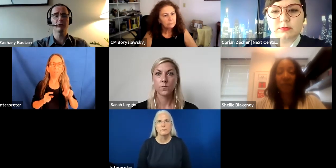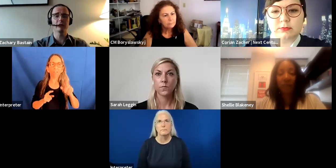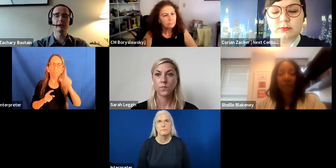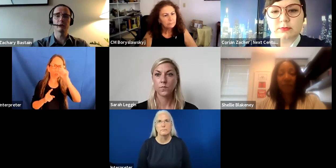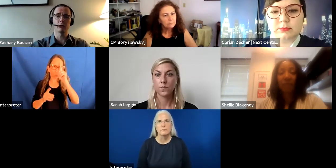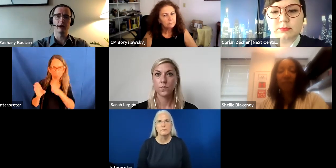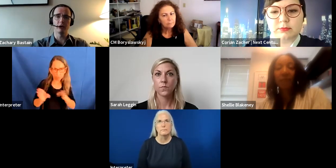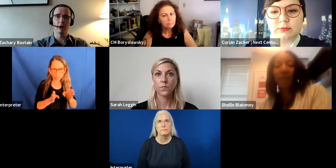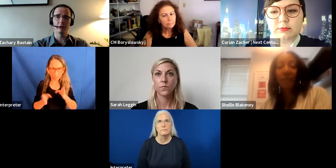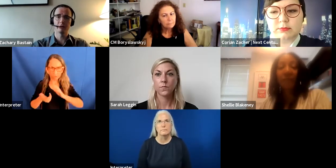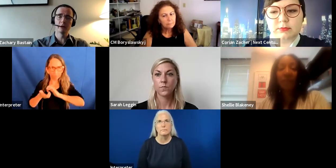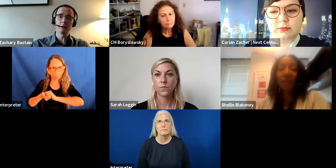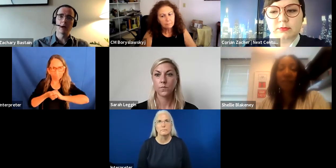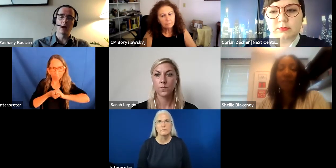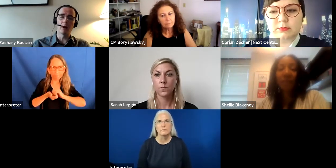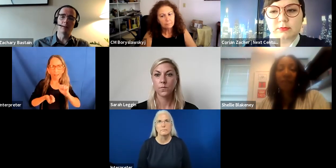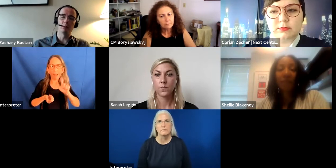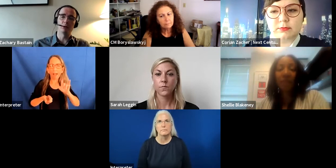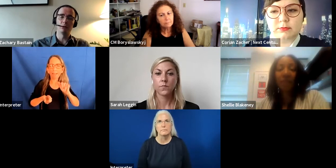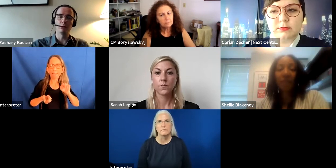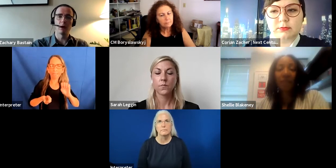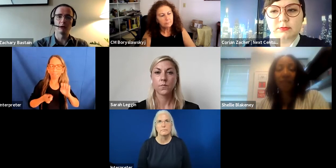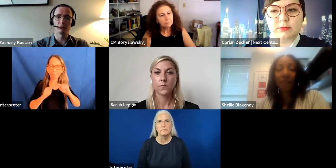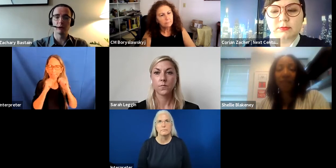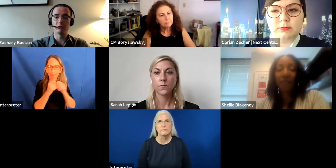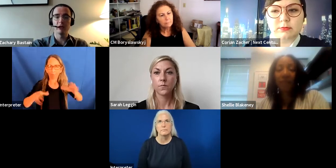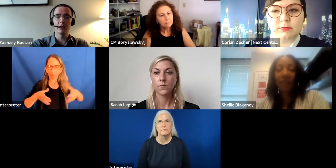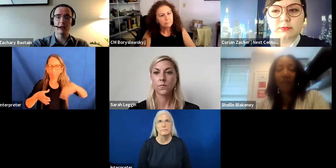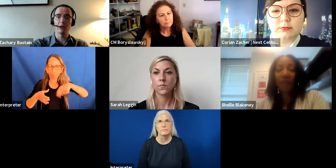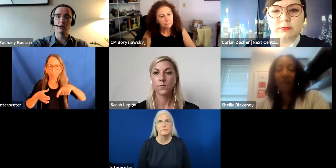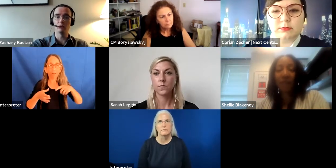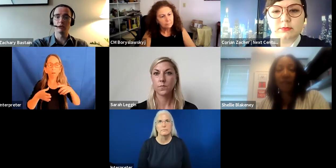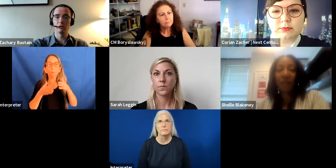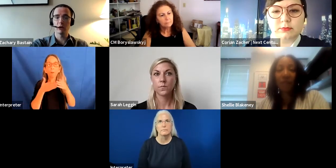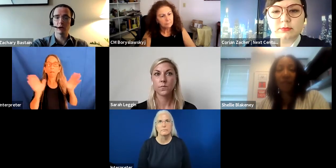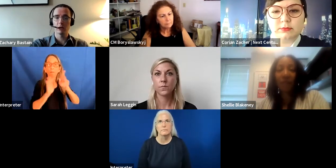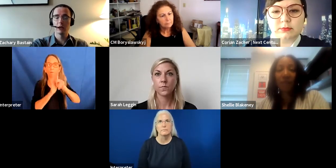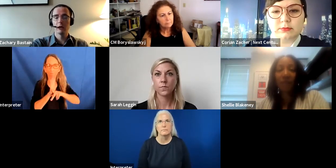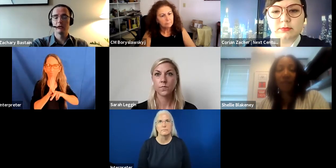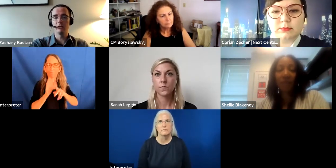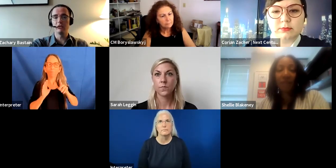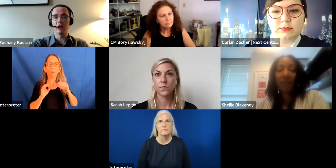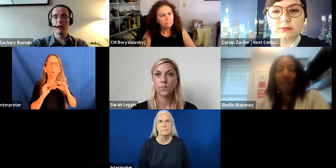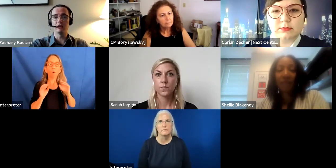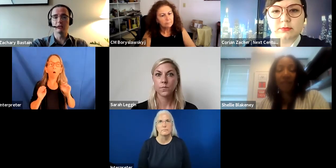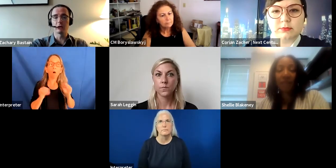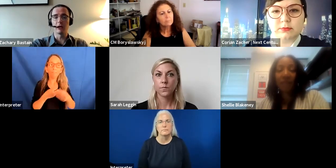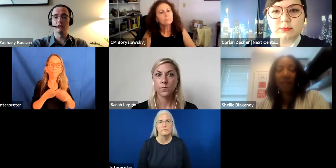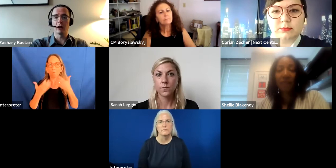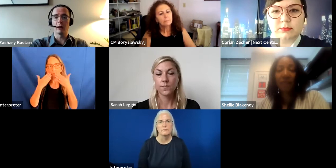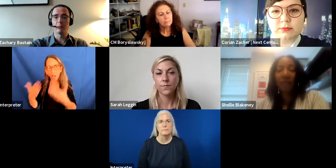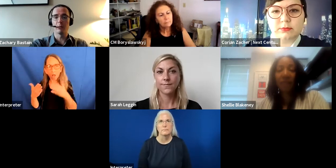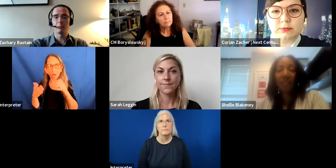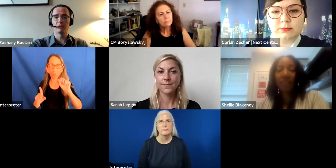Public Policy and Legal Strategy Office. I just wanted to say thank you to Sarah. CTIA does a